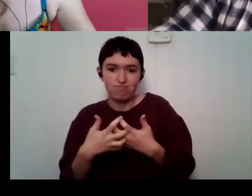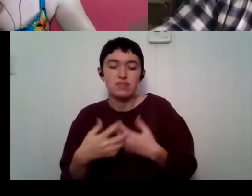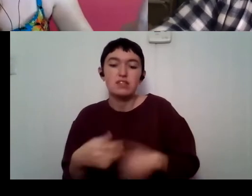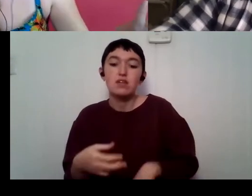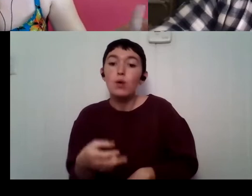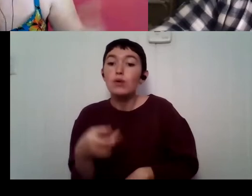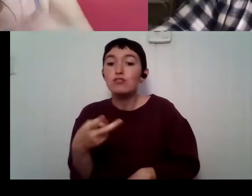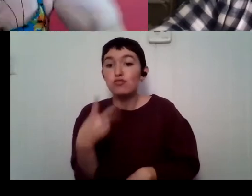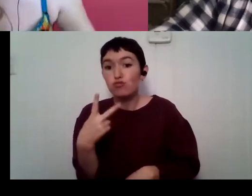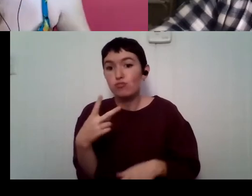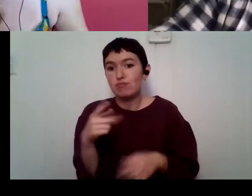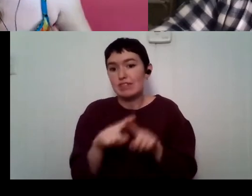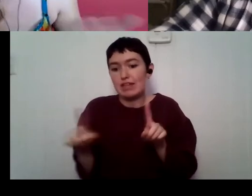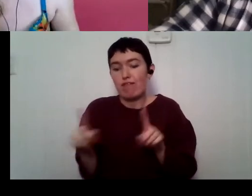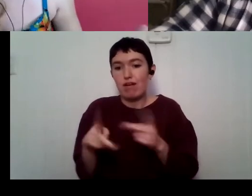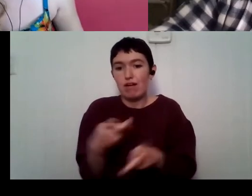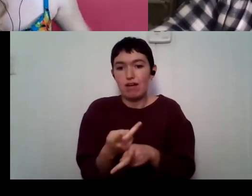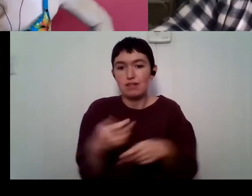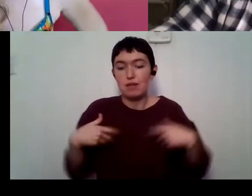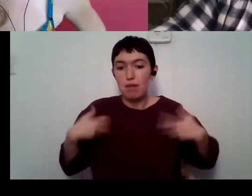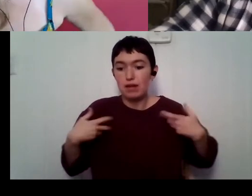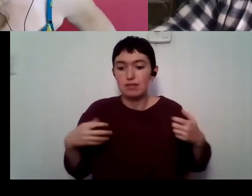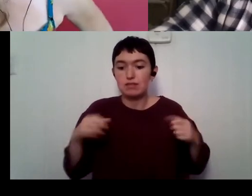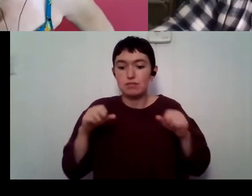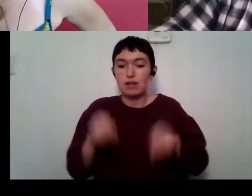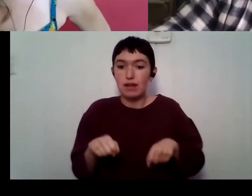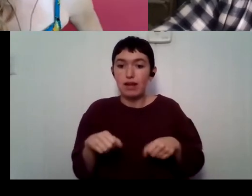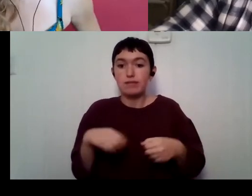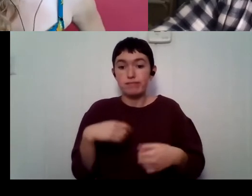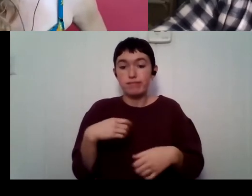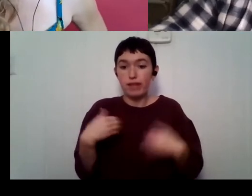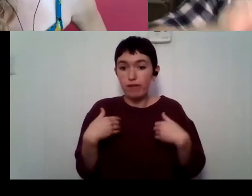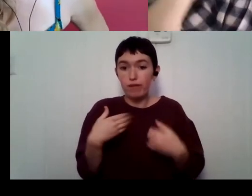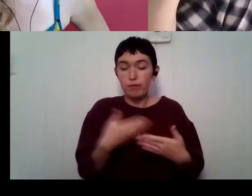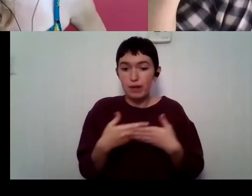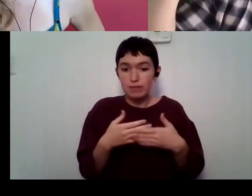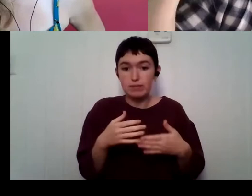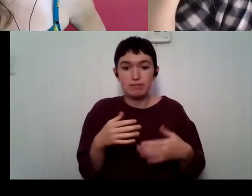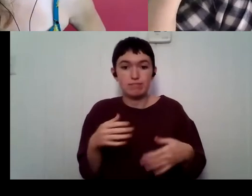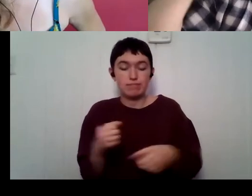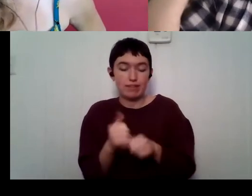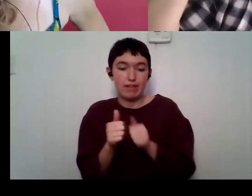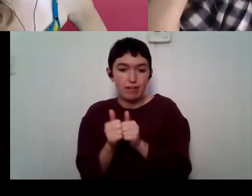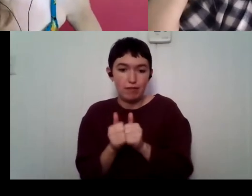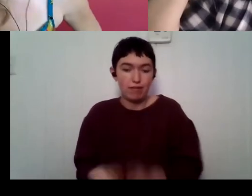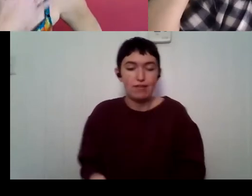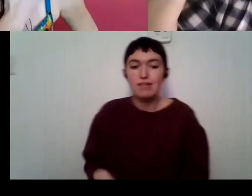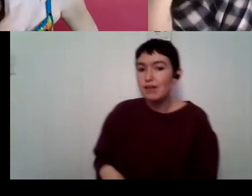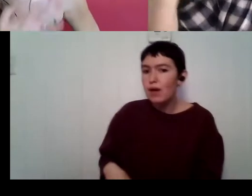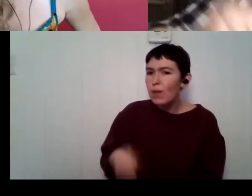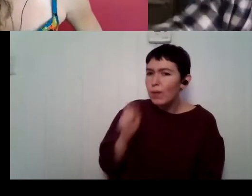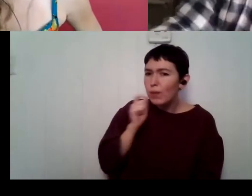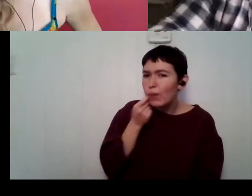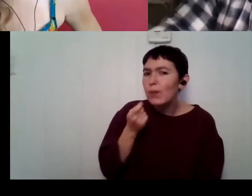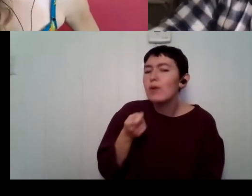and create offspring that is still viable. And so she is a hybrid baboon. Cool. I was like, I've never seen an animal that looks quite like